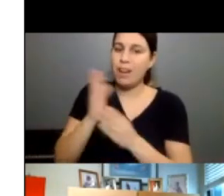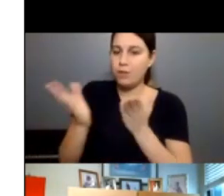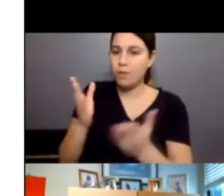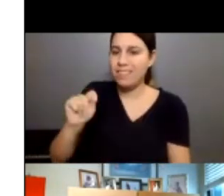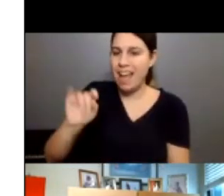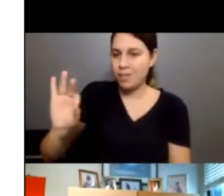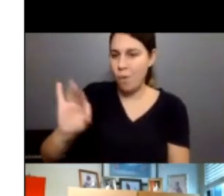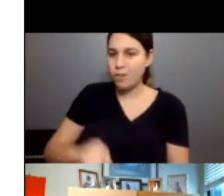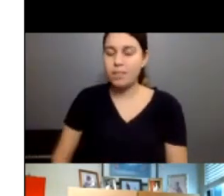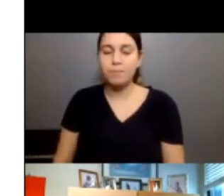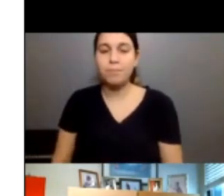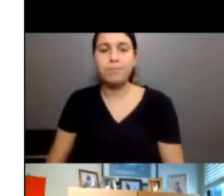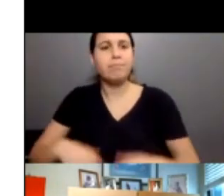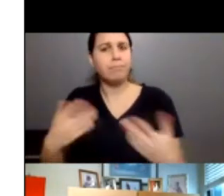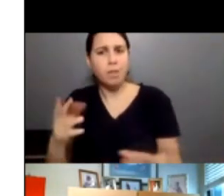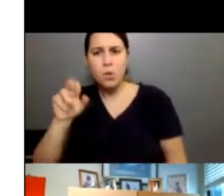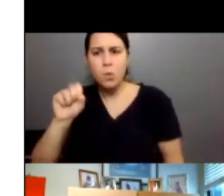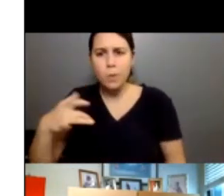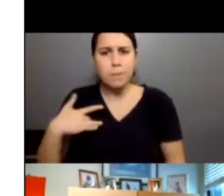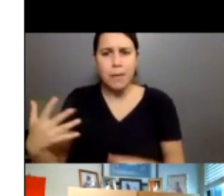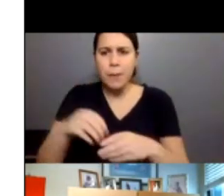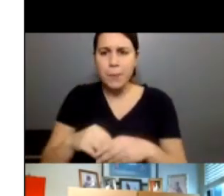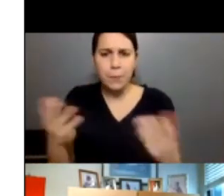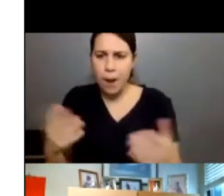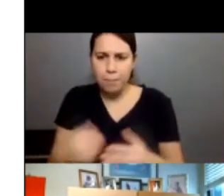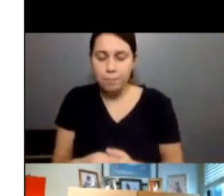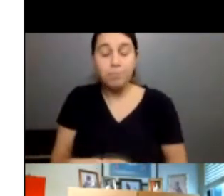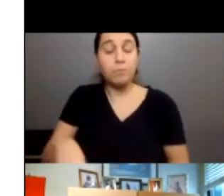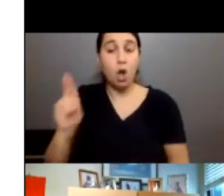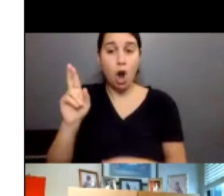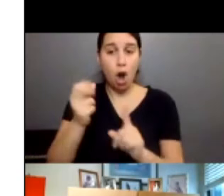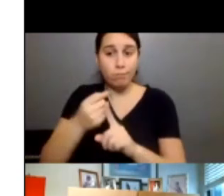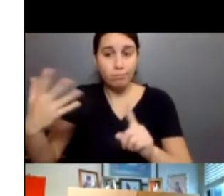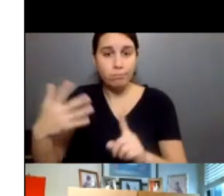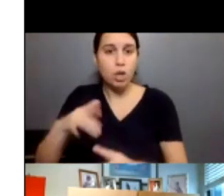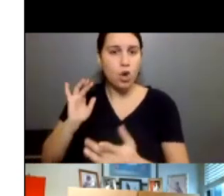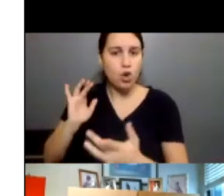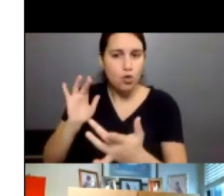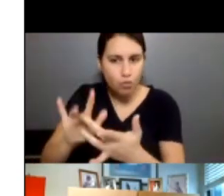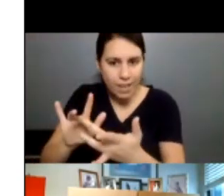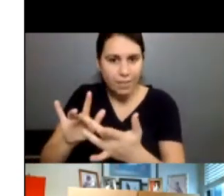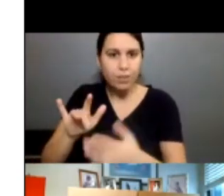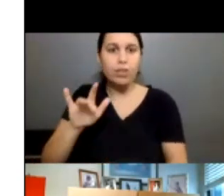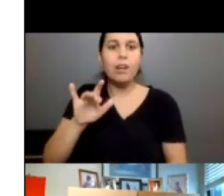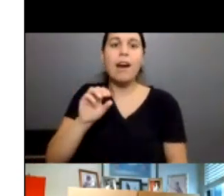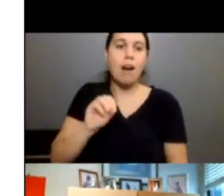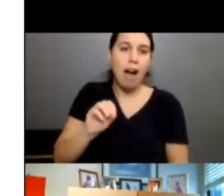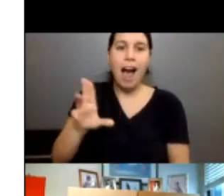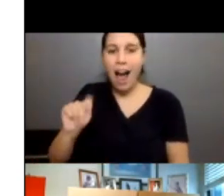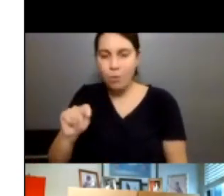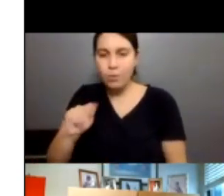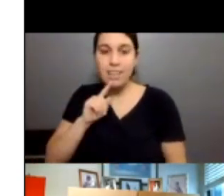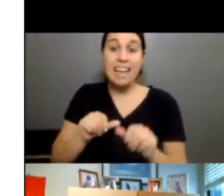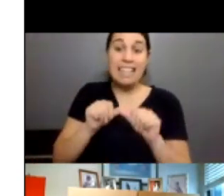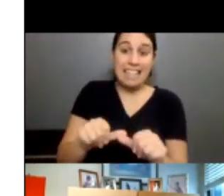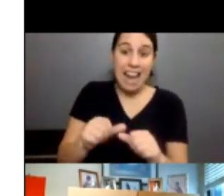type of things do we talk about in Rose? Rose stands for Reach Out, Stay Strong, essential for mothers